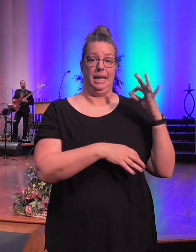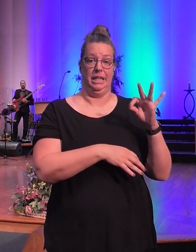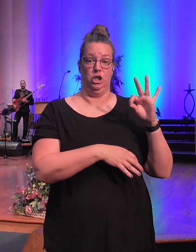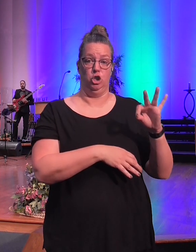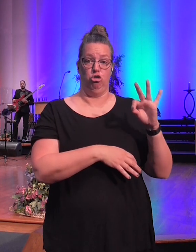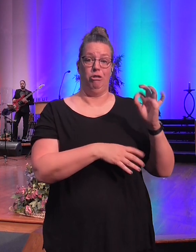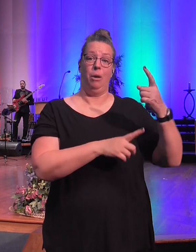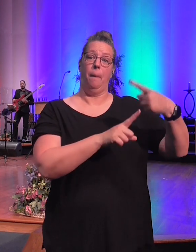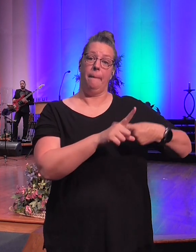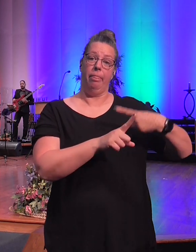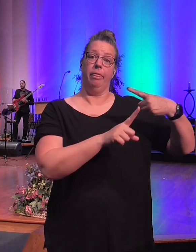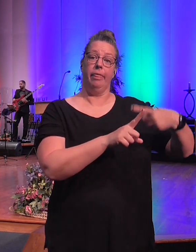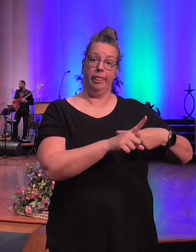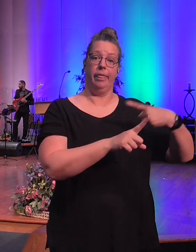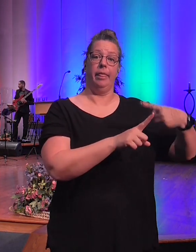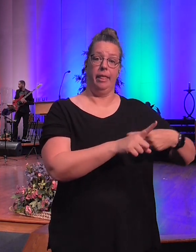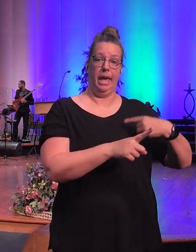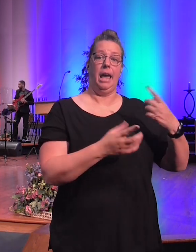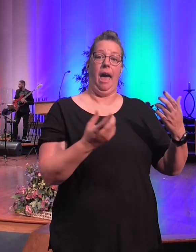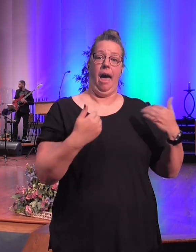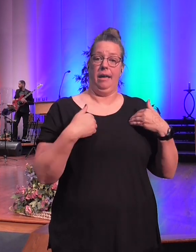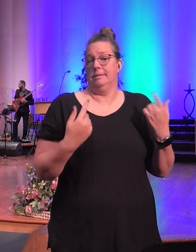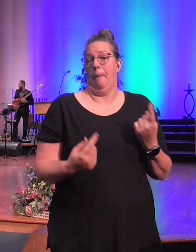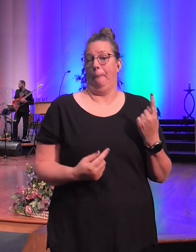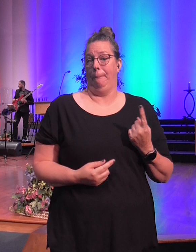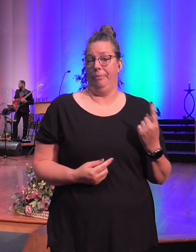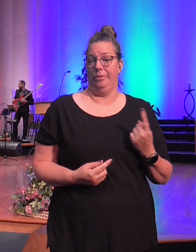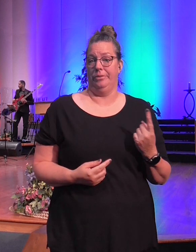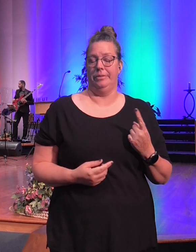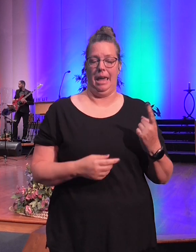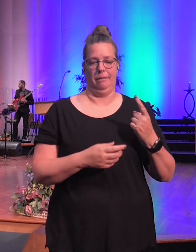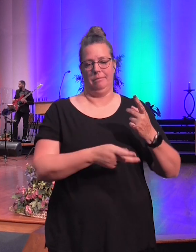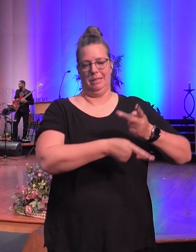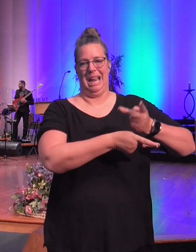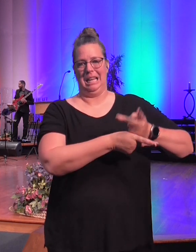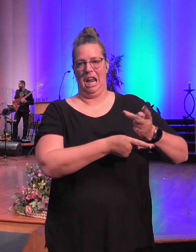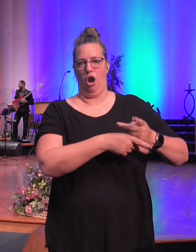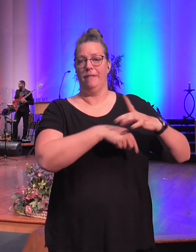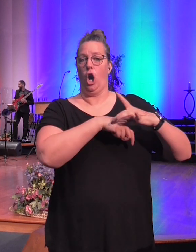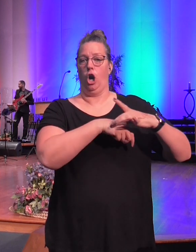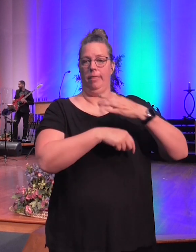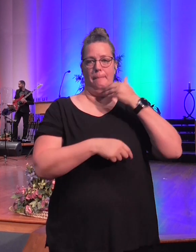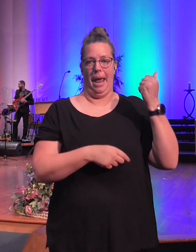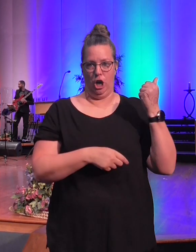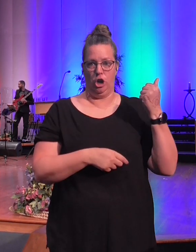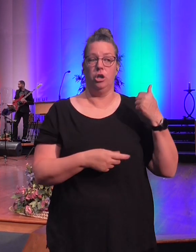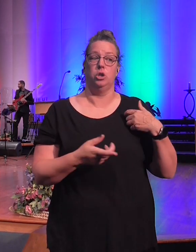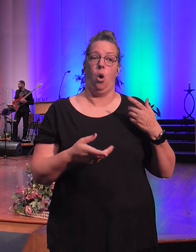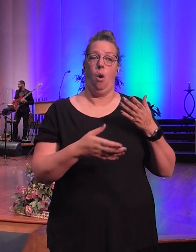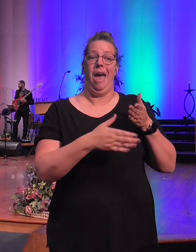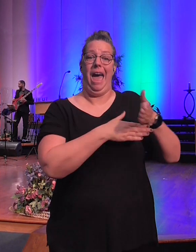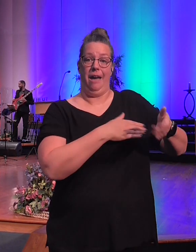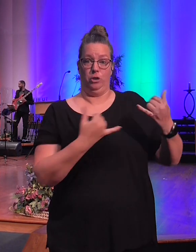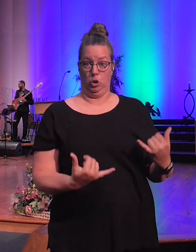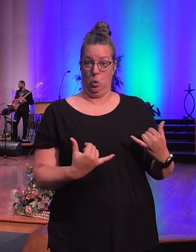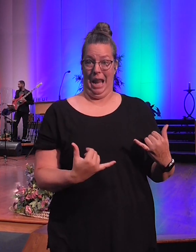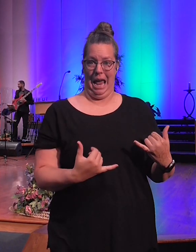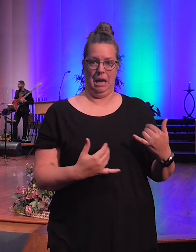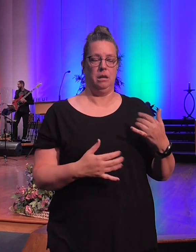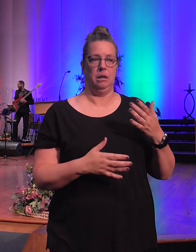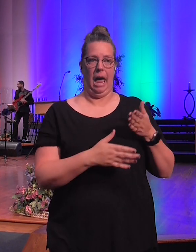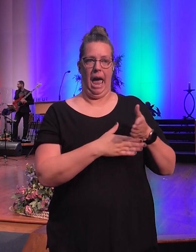some sharing, something going on, a presentation to help us take care of Mother Earth a little bit better. One is happening today after services in the Vote